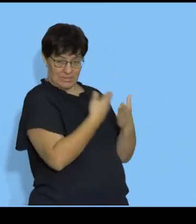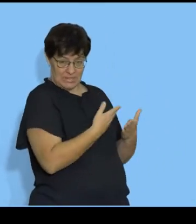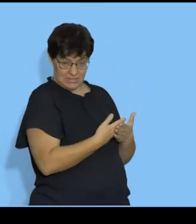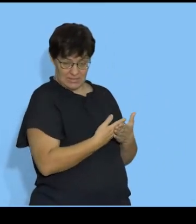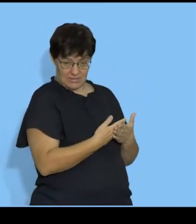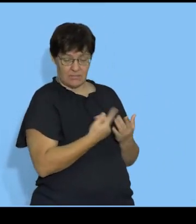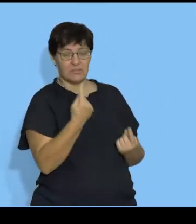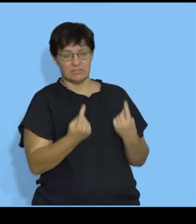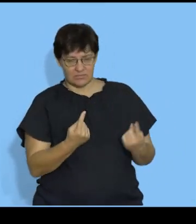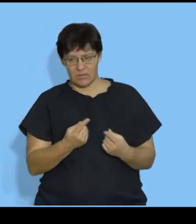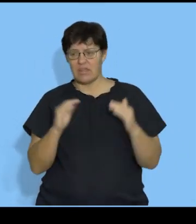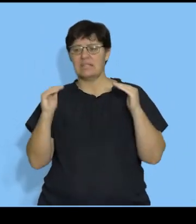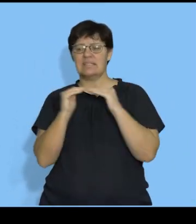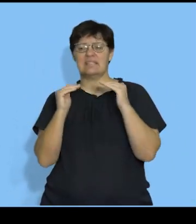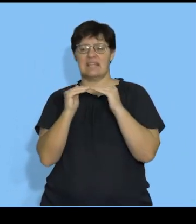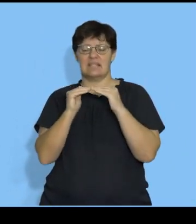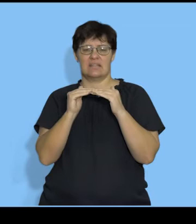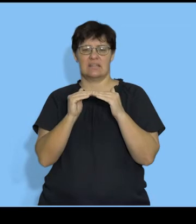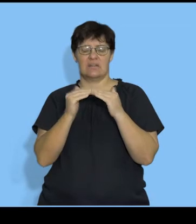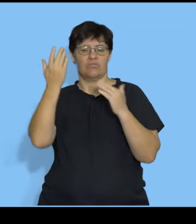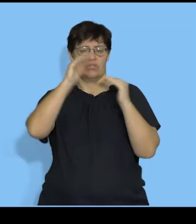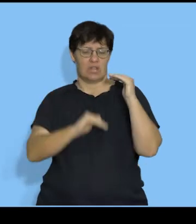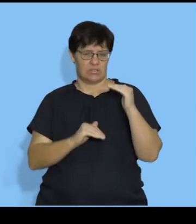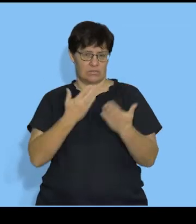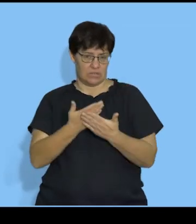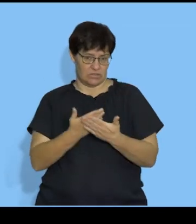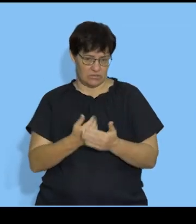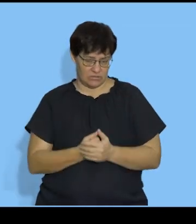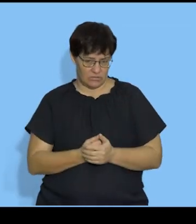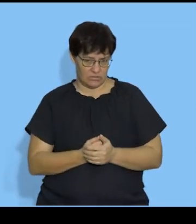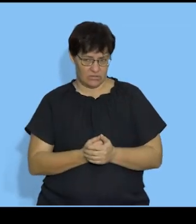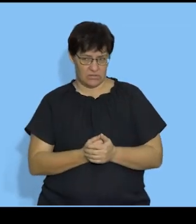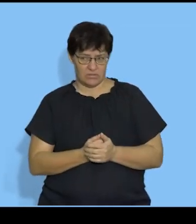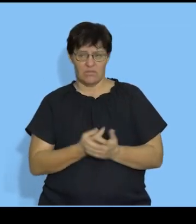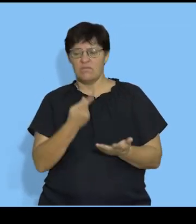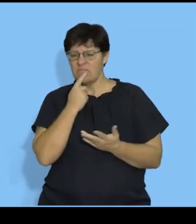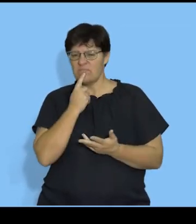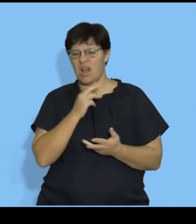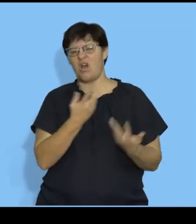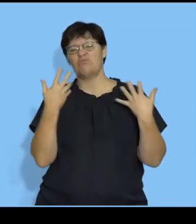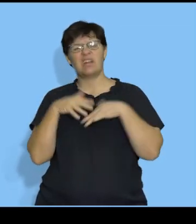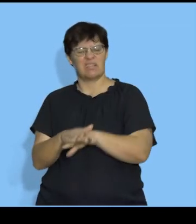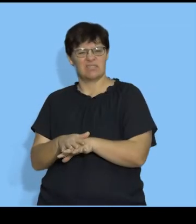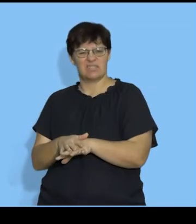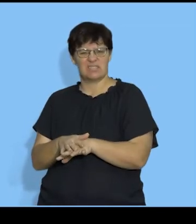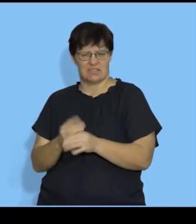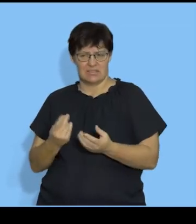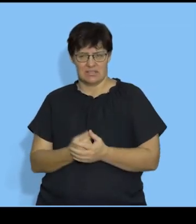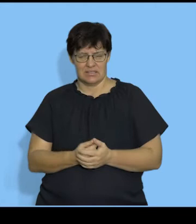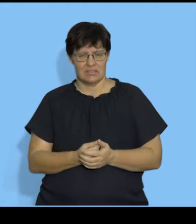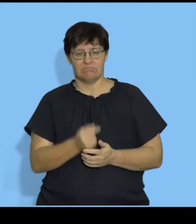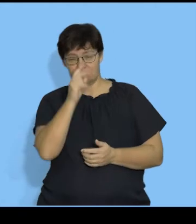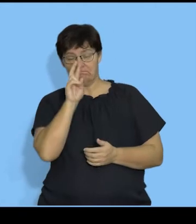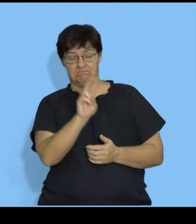the standard reduction potential. So this is some kind of a reactivity series of some sort. Now let's look into that.